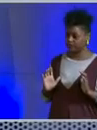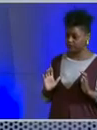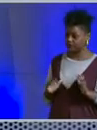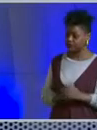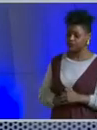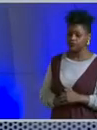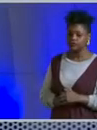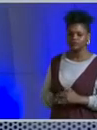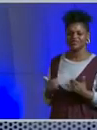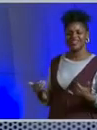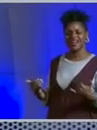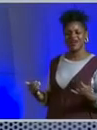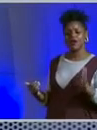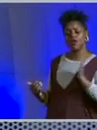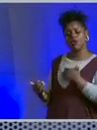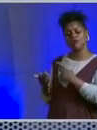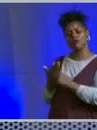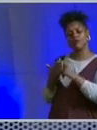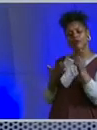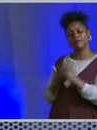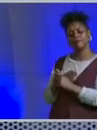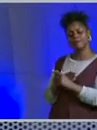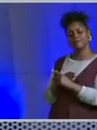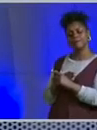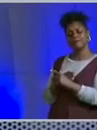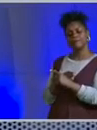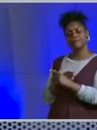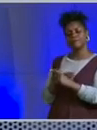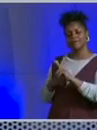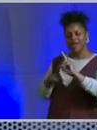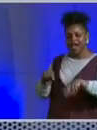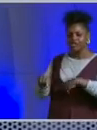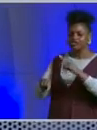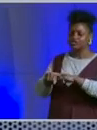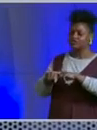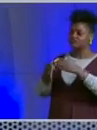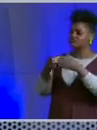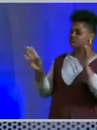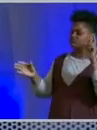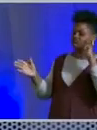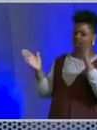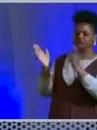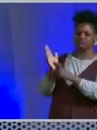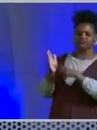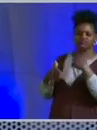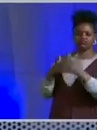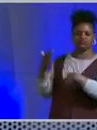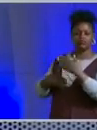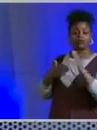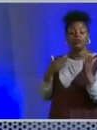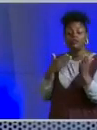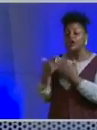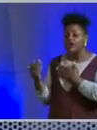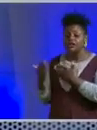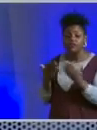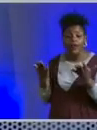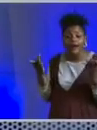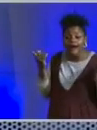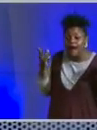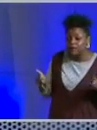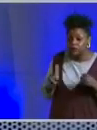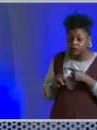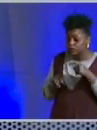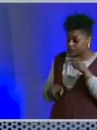Project Empowerment Program, it is a nationally recognized program. So regardless of what has happened to